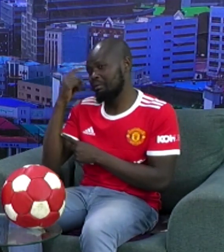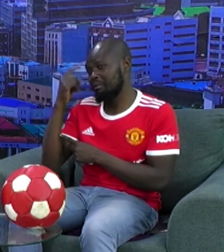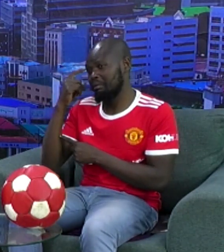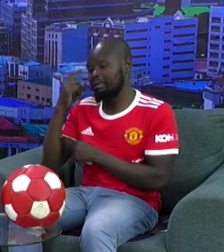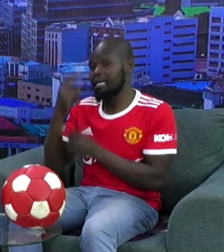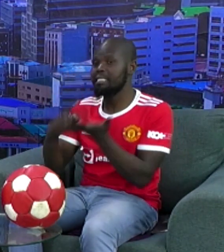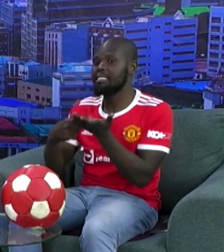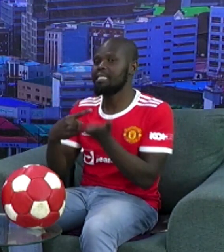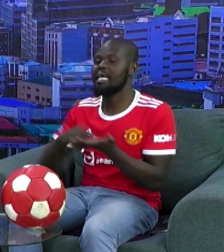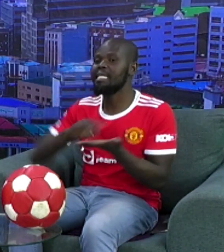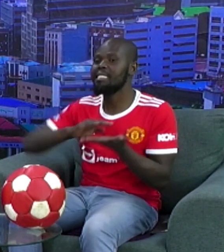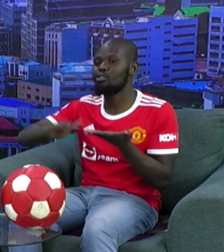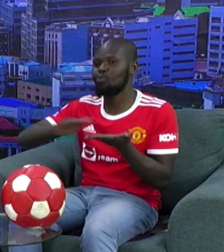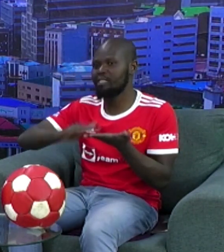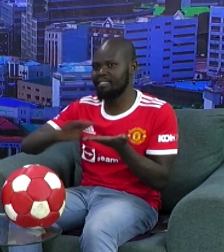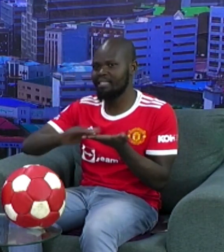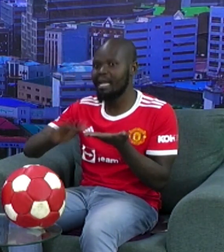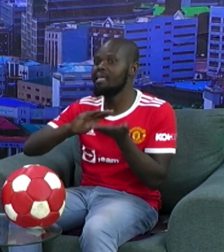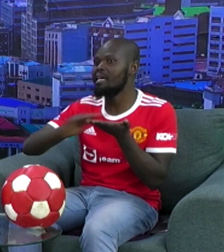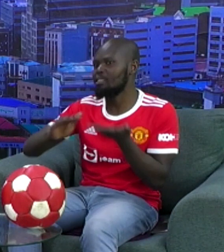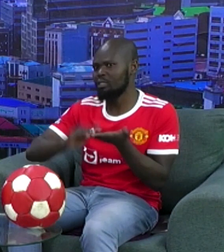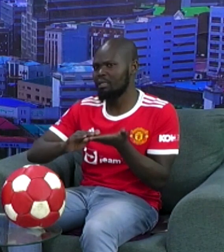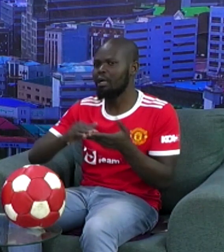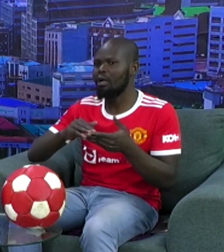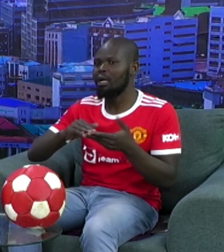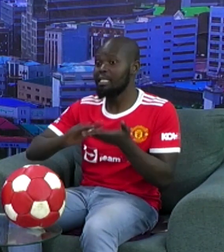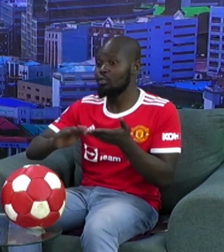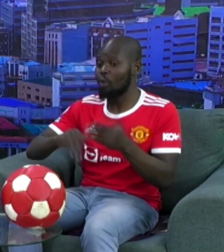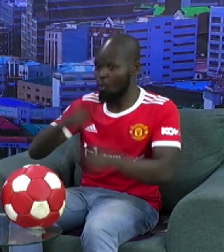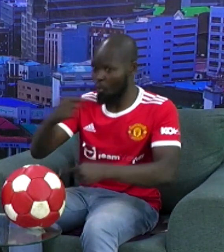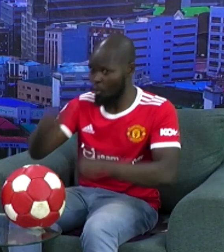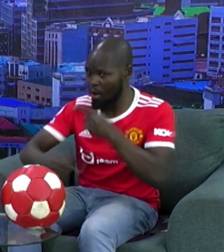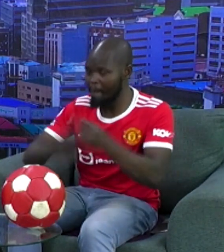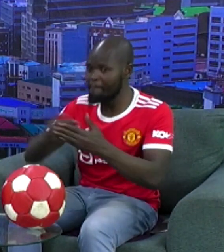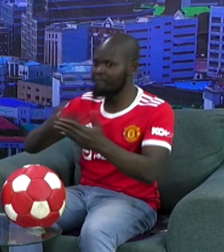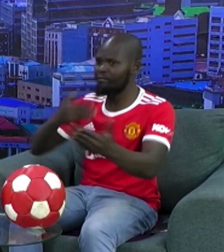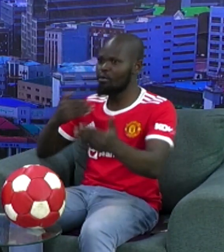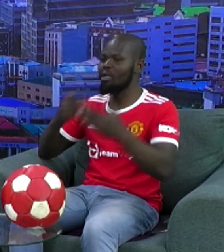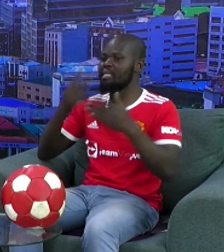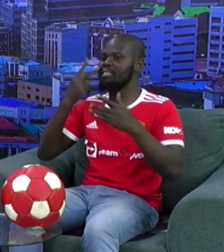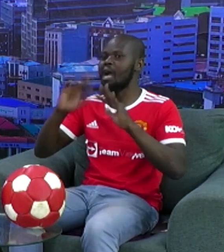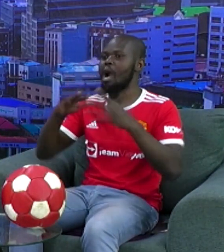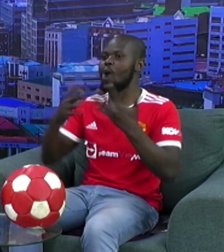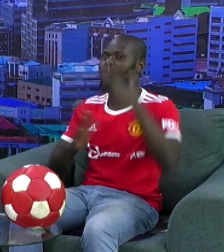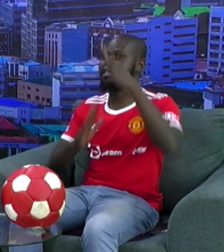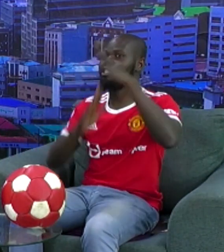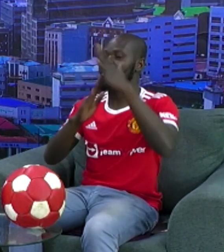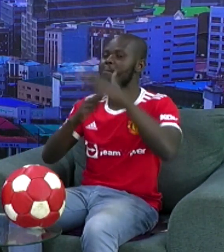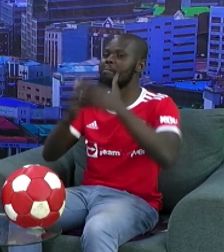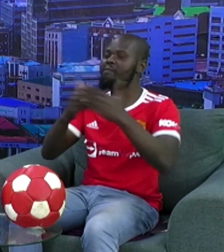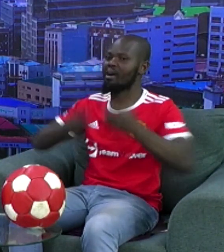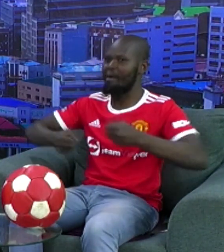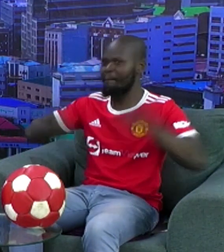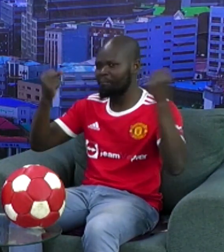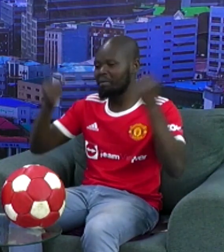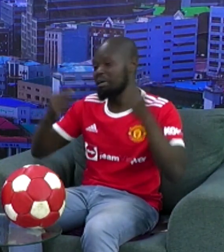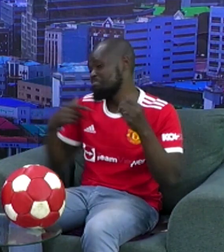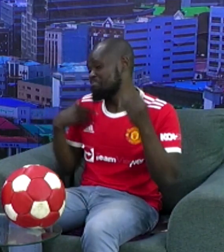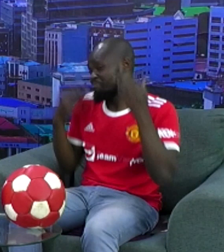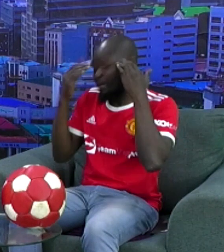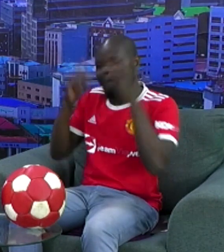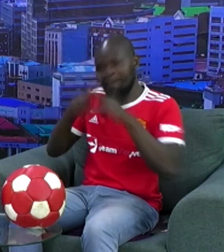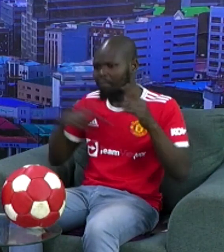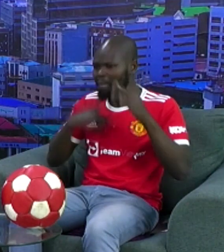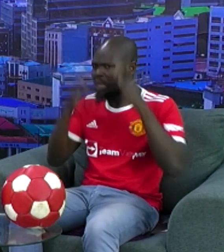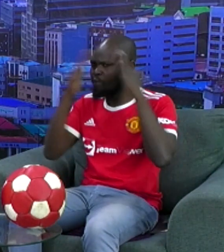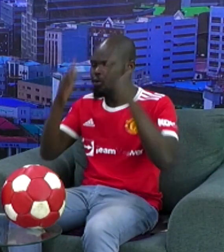The Tusker coach had a problem, but I think they're really discussing and making some excuses to see how